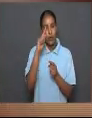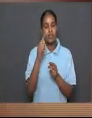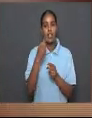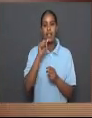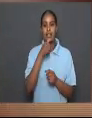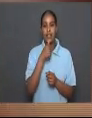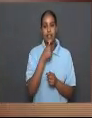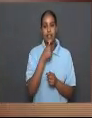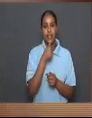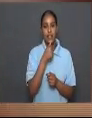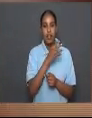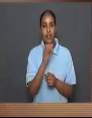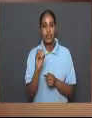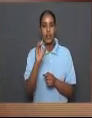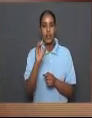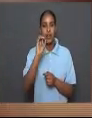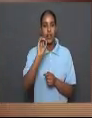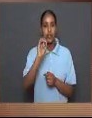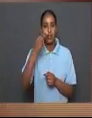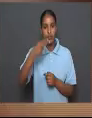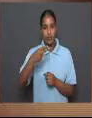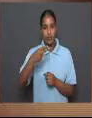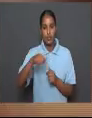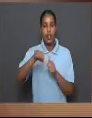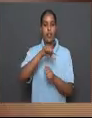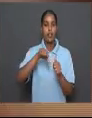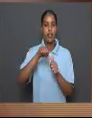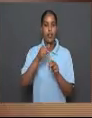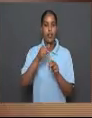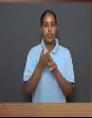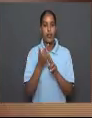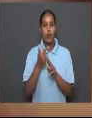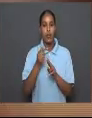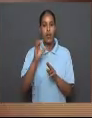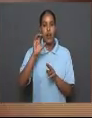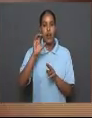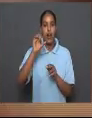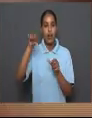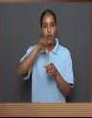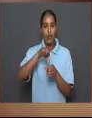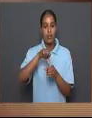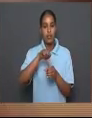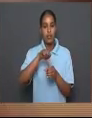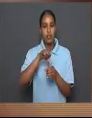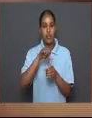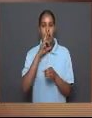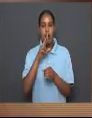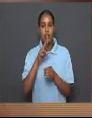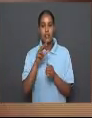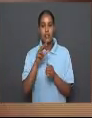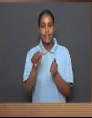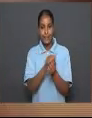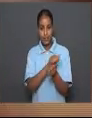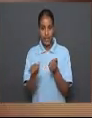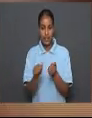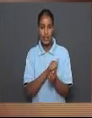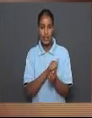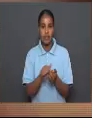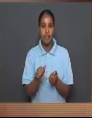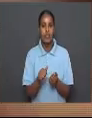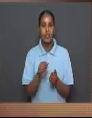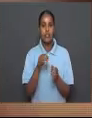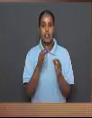acid and a hydrogen atom from the alcohol are eliminated